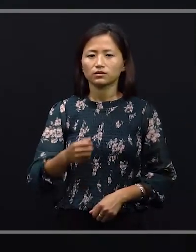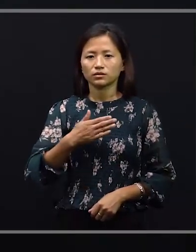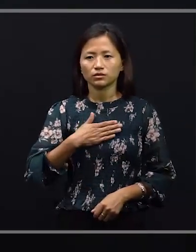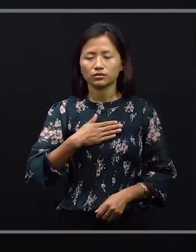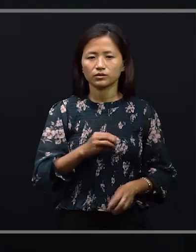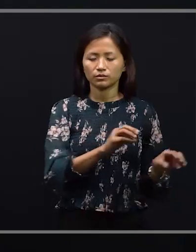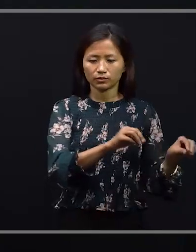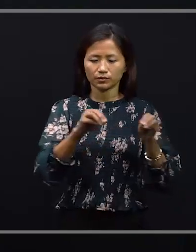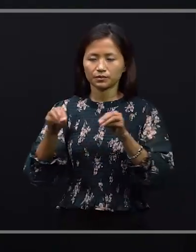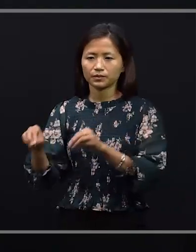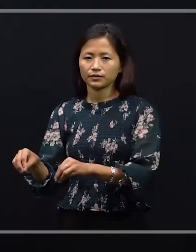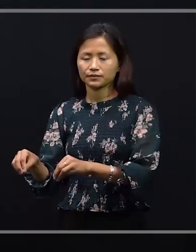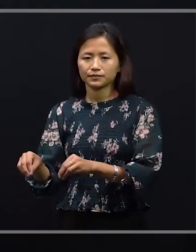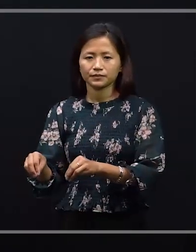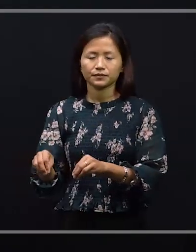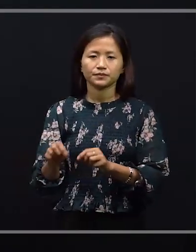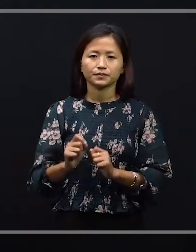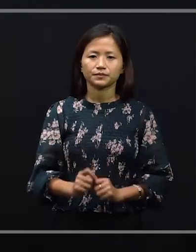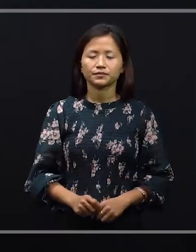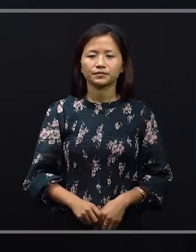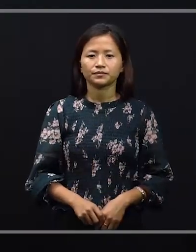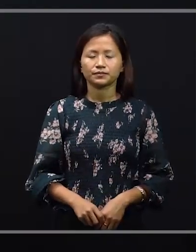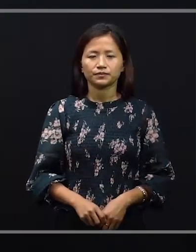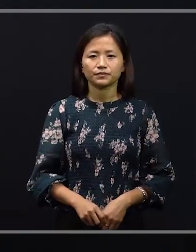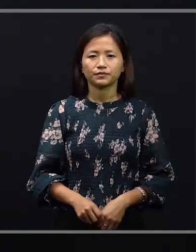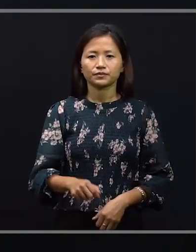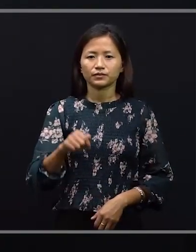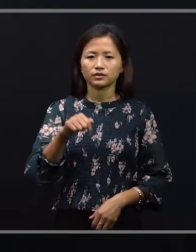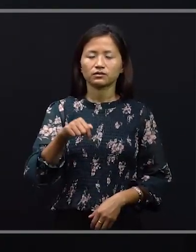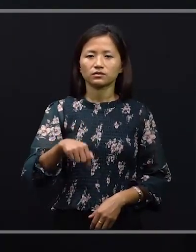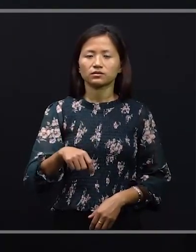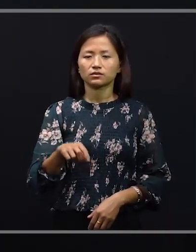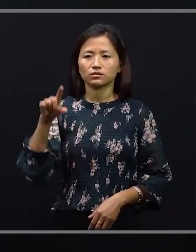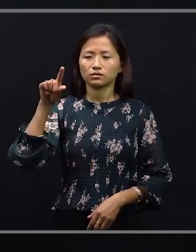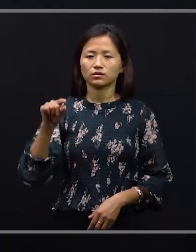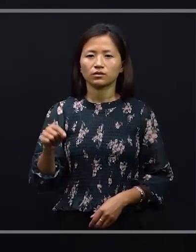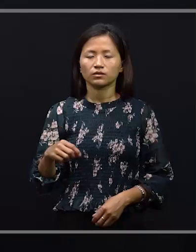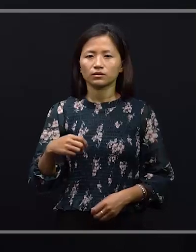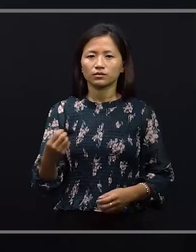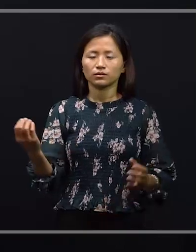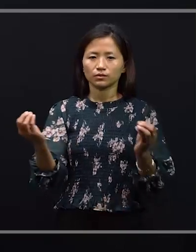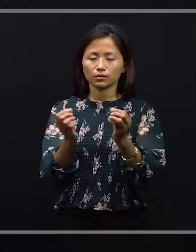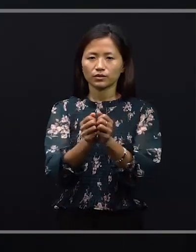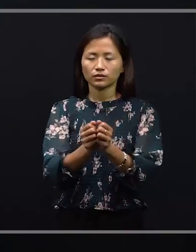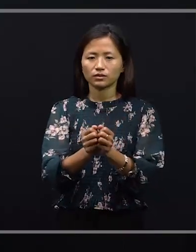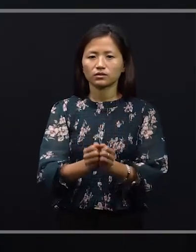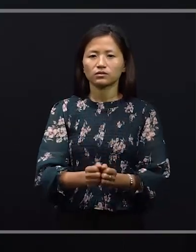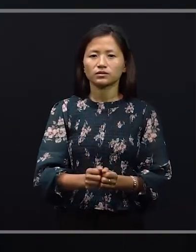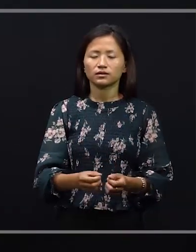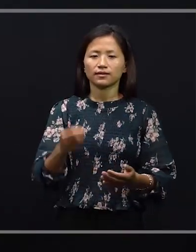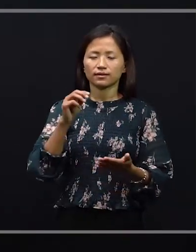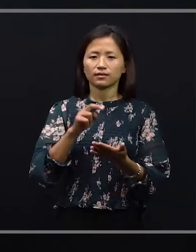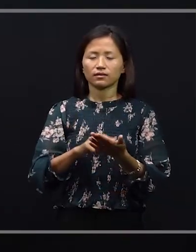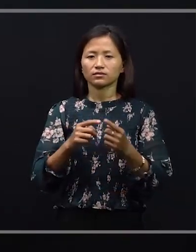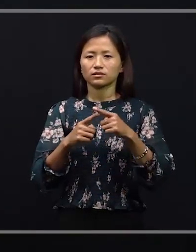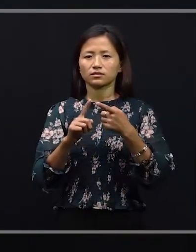movement. Okay, now this civil disobedience movement, this is to do with the imposition of tax on